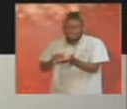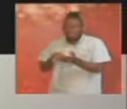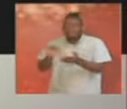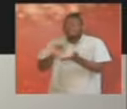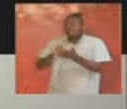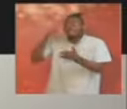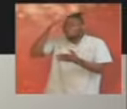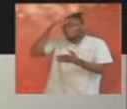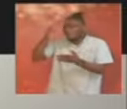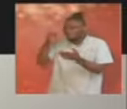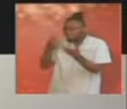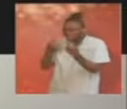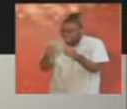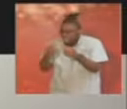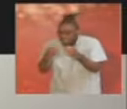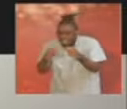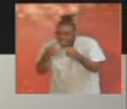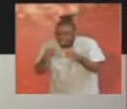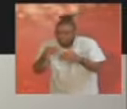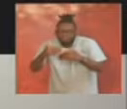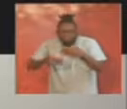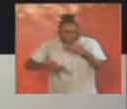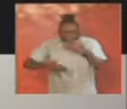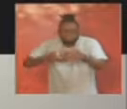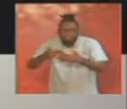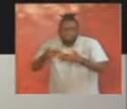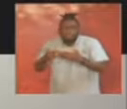are actually introduced into the general public.